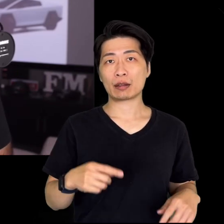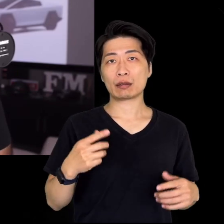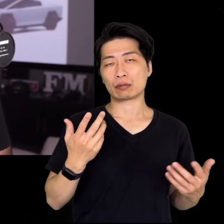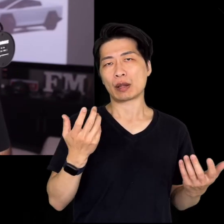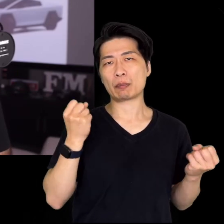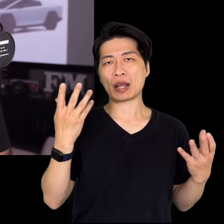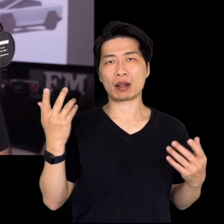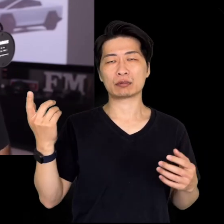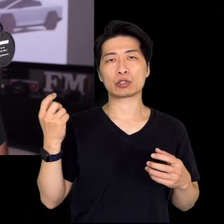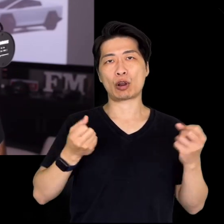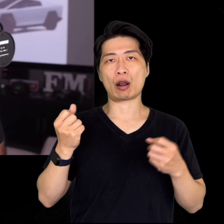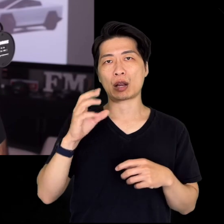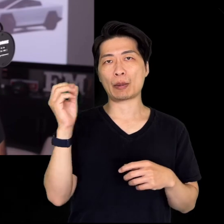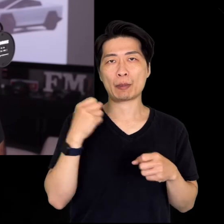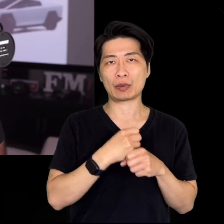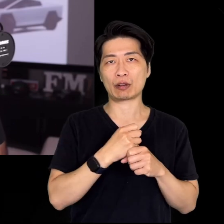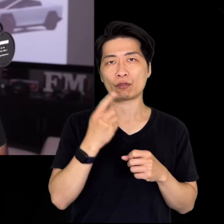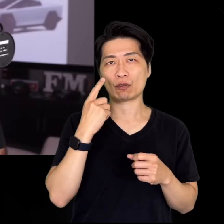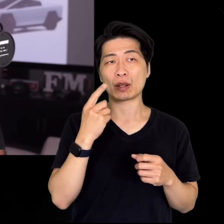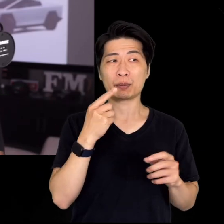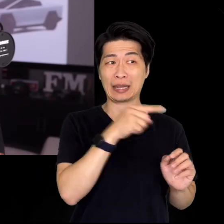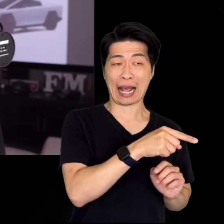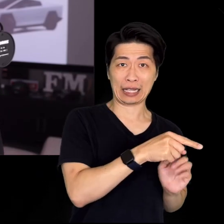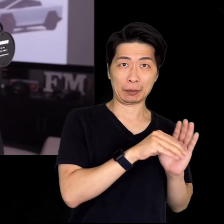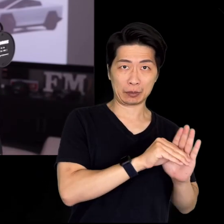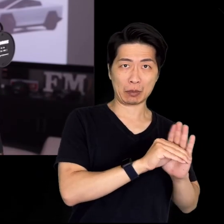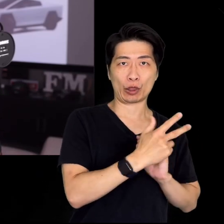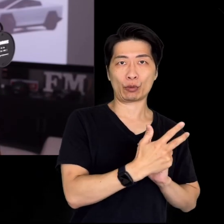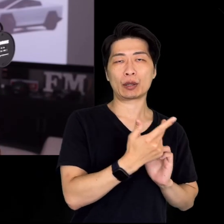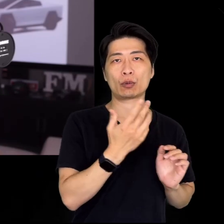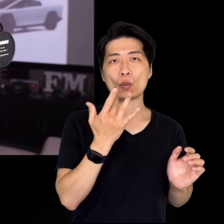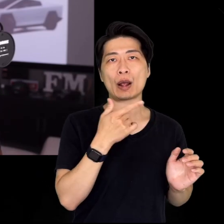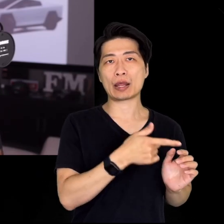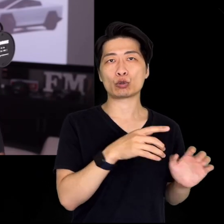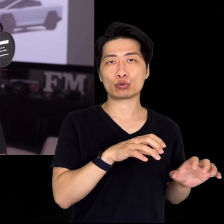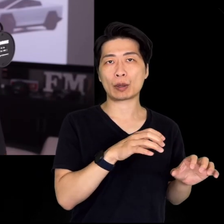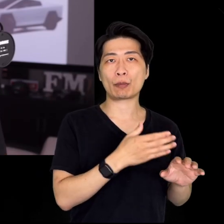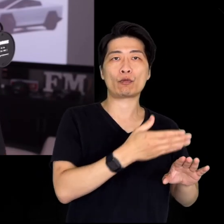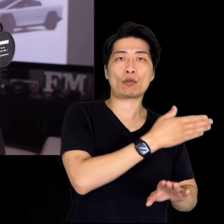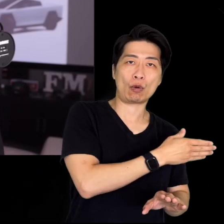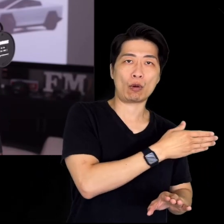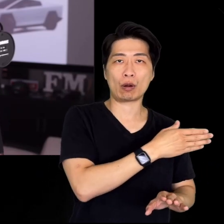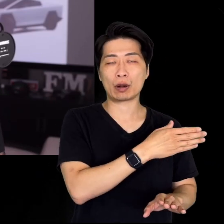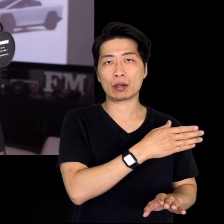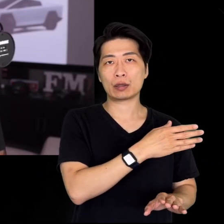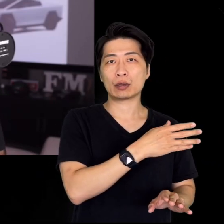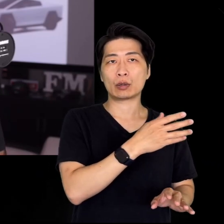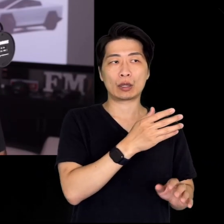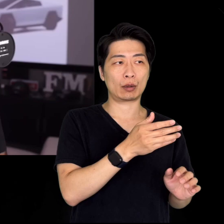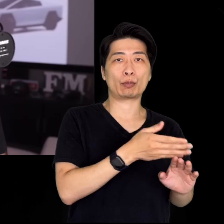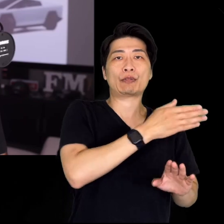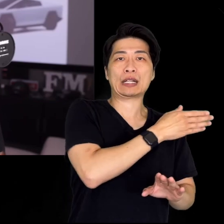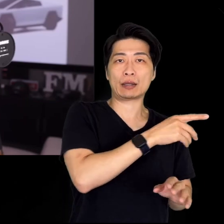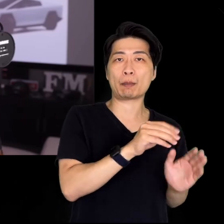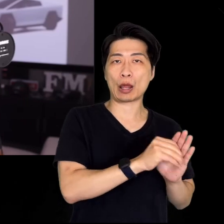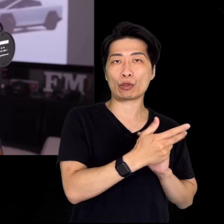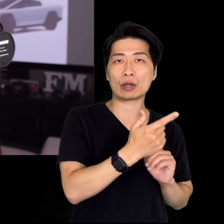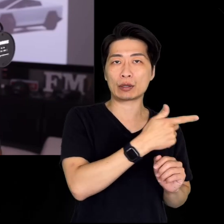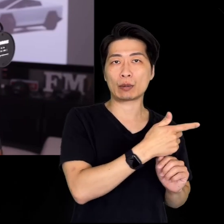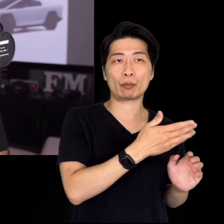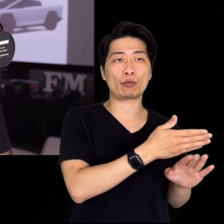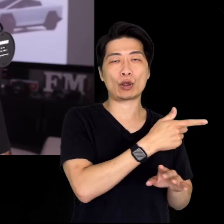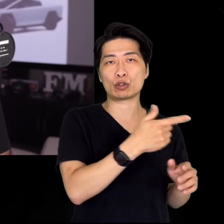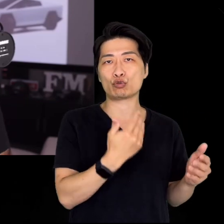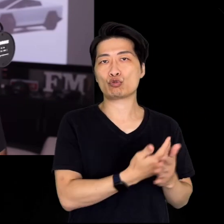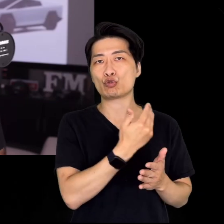from China, which is what a lot of auto manufacturers do specifically for the Model 3. And that's because they were doing that before also with the previous Model